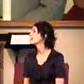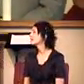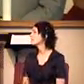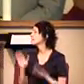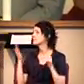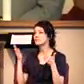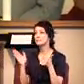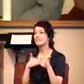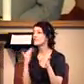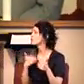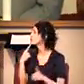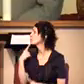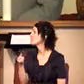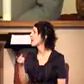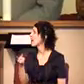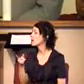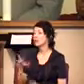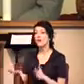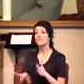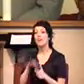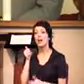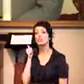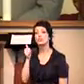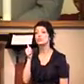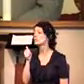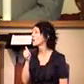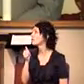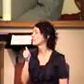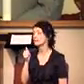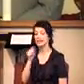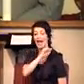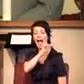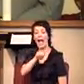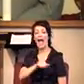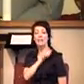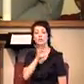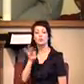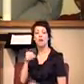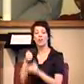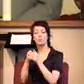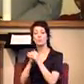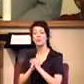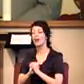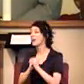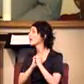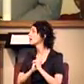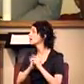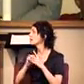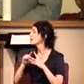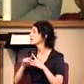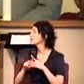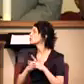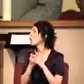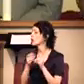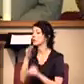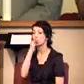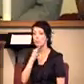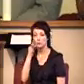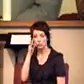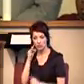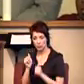To say, can you find yourself in an attitude of prayer? It's really to start communion with